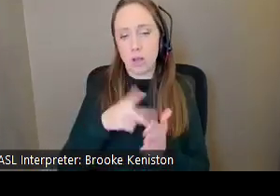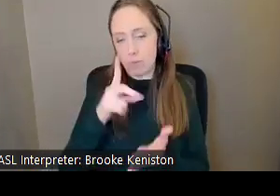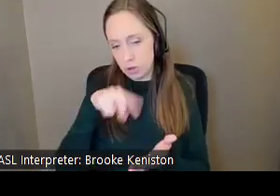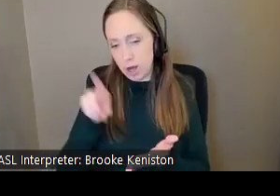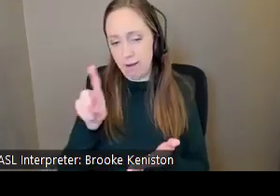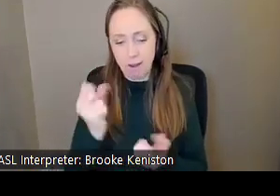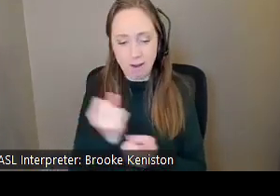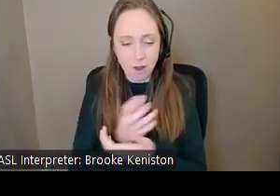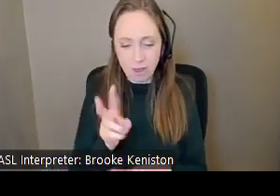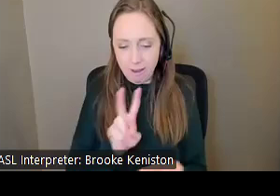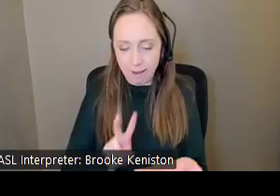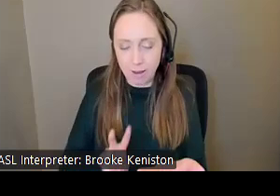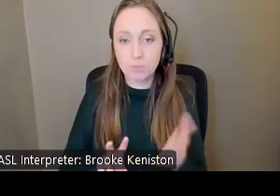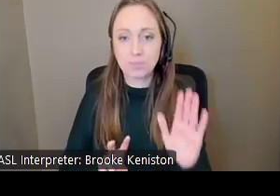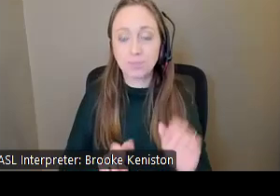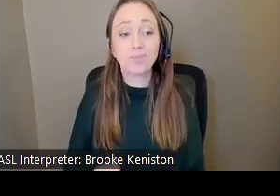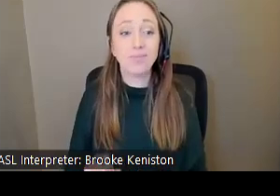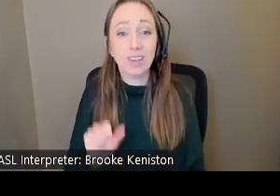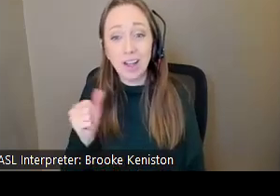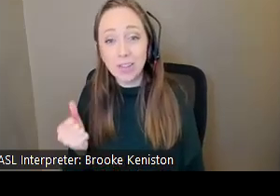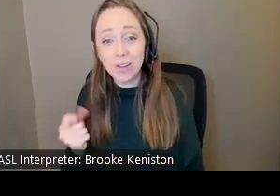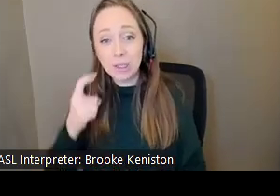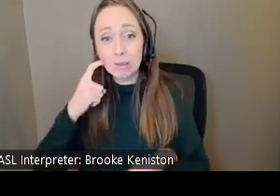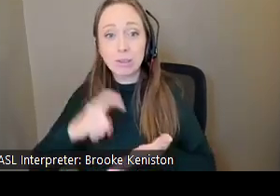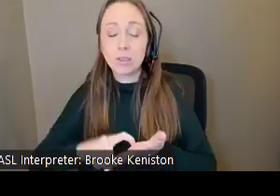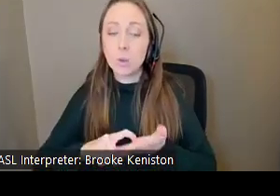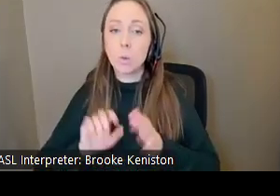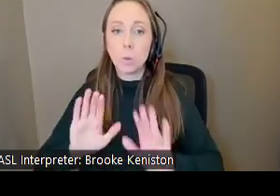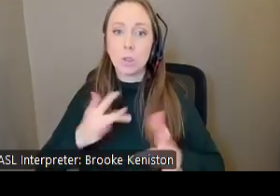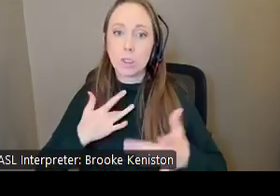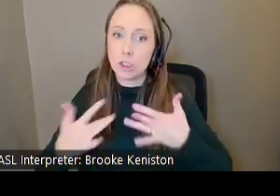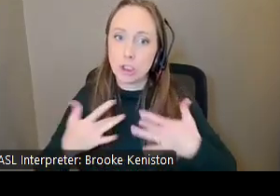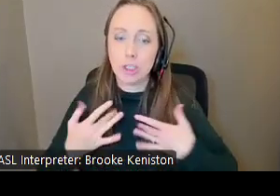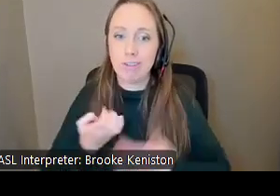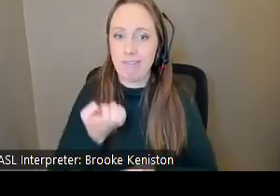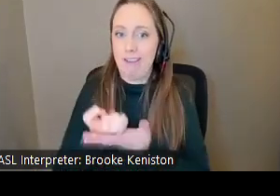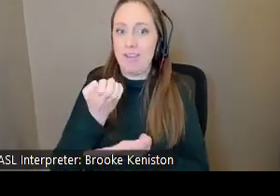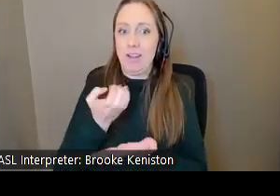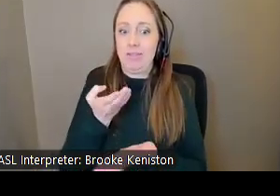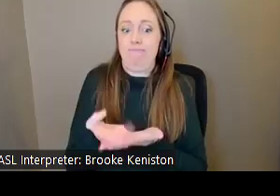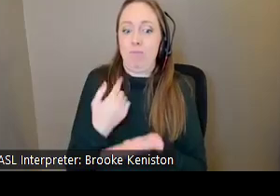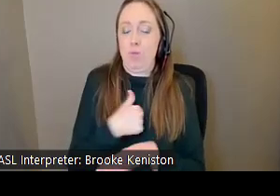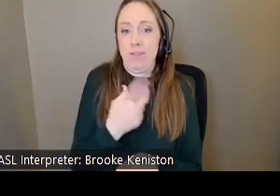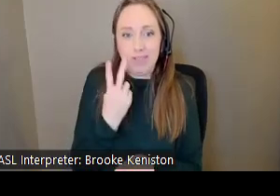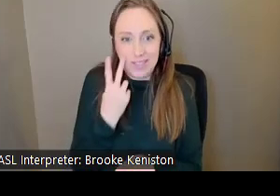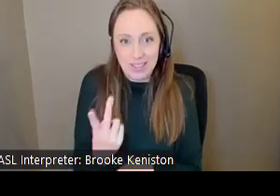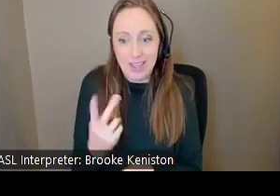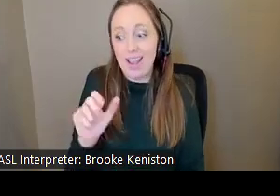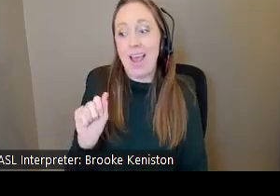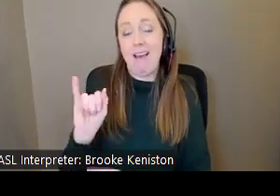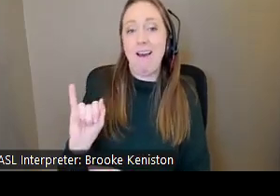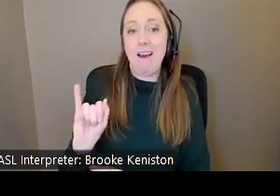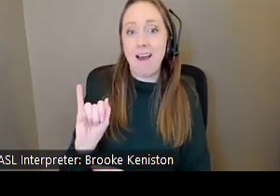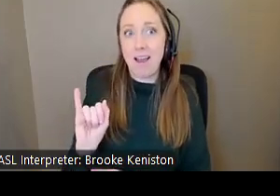very concerning evidence that talks about racial and gender bias in AI systems. Unmasking AI